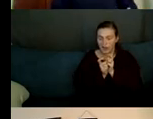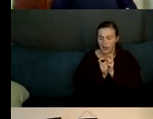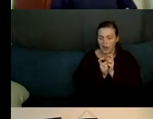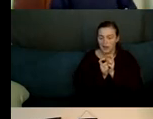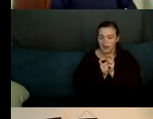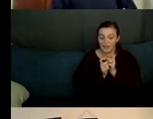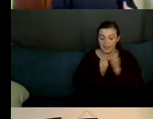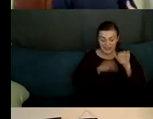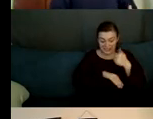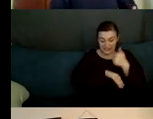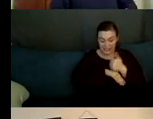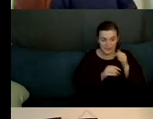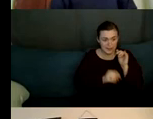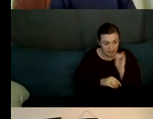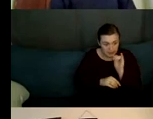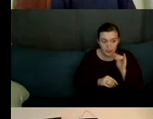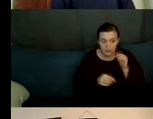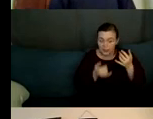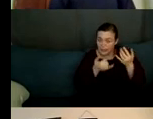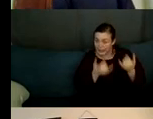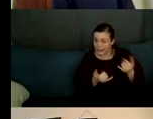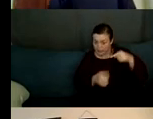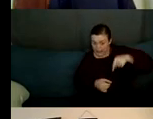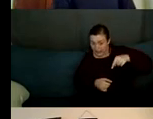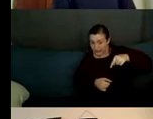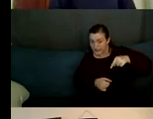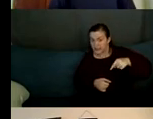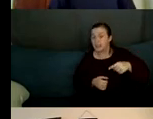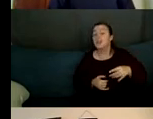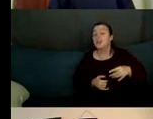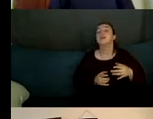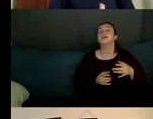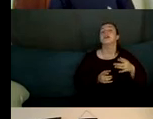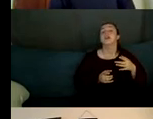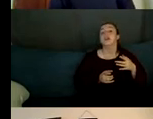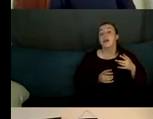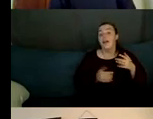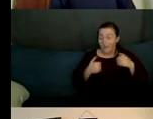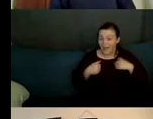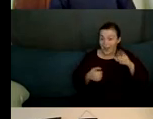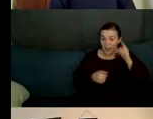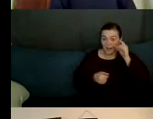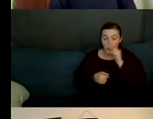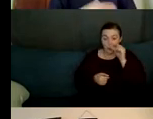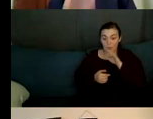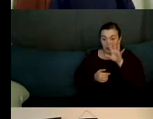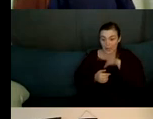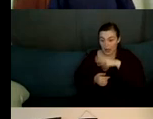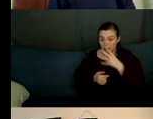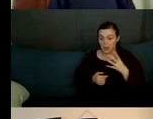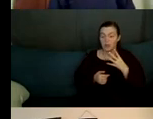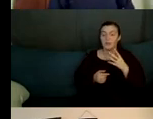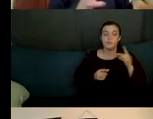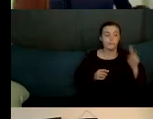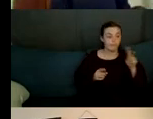similarly to how I have set this out, where you have a Google Calendar that is embedded on a website that you're directing people to